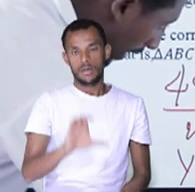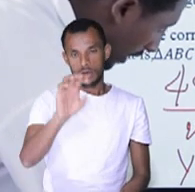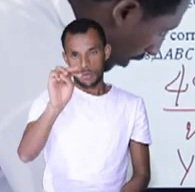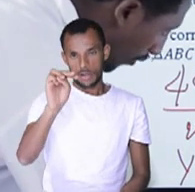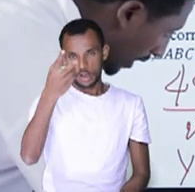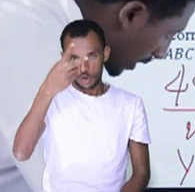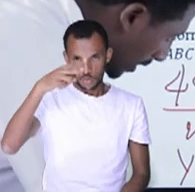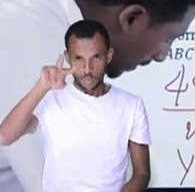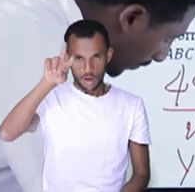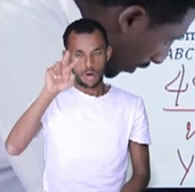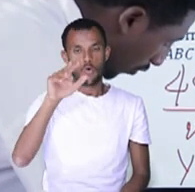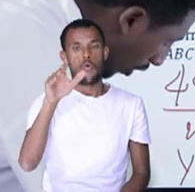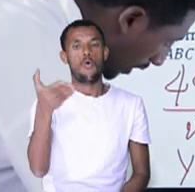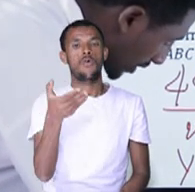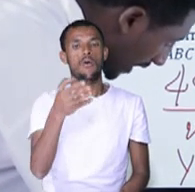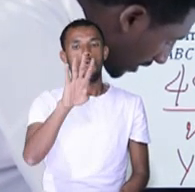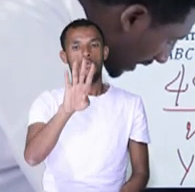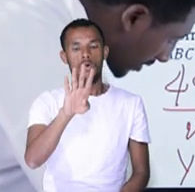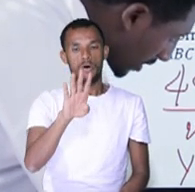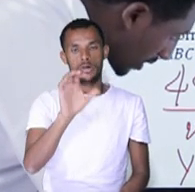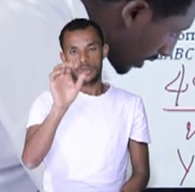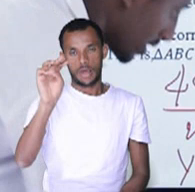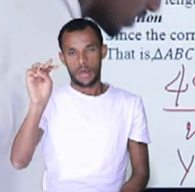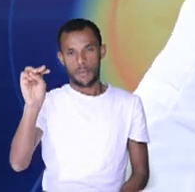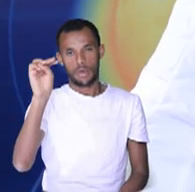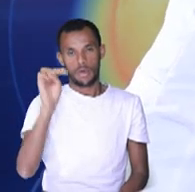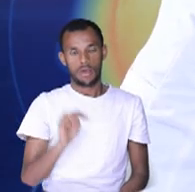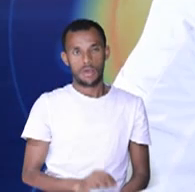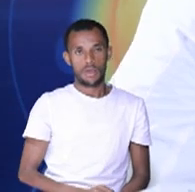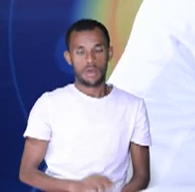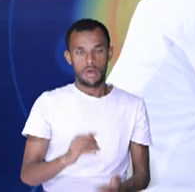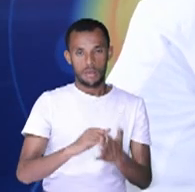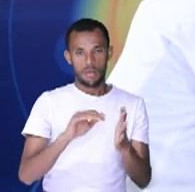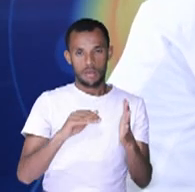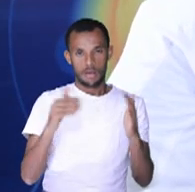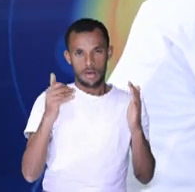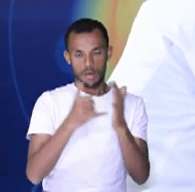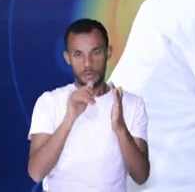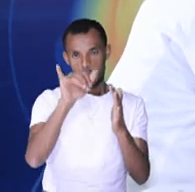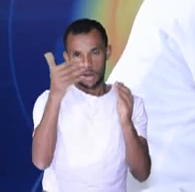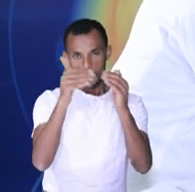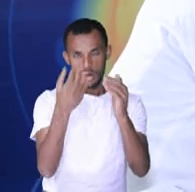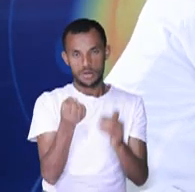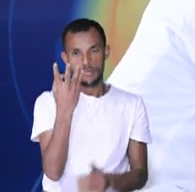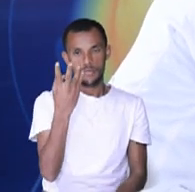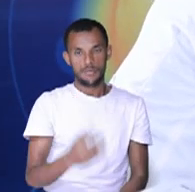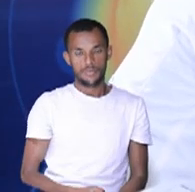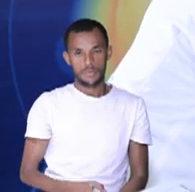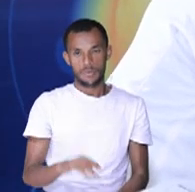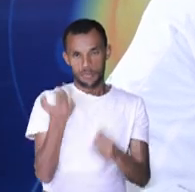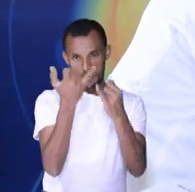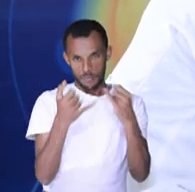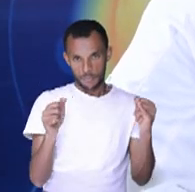centimeter square over 4 centimeter. That's Y equals to, you